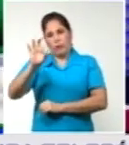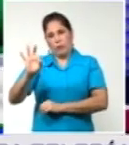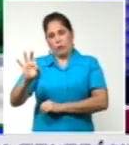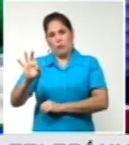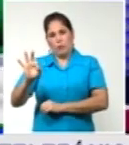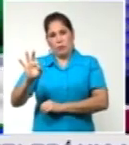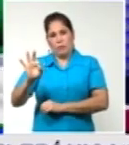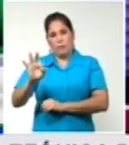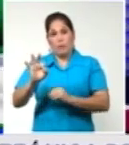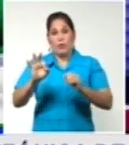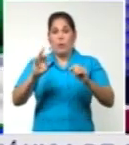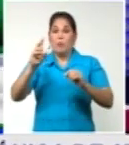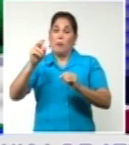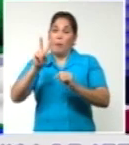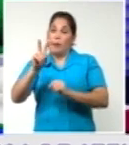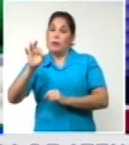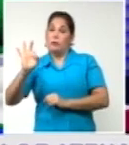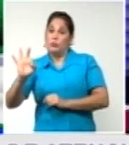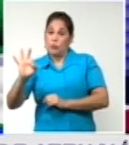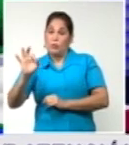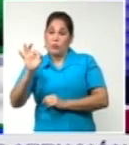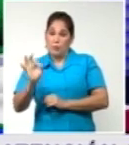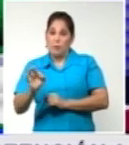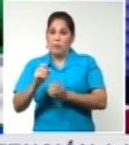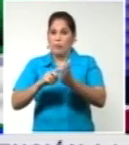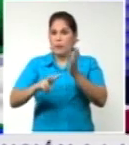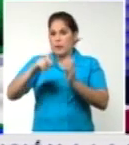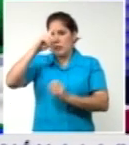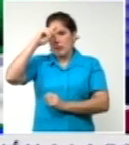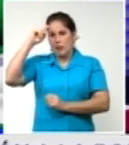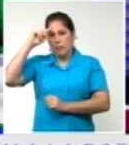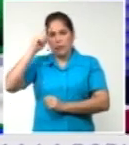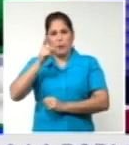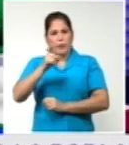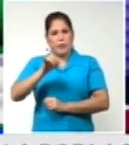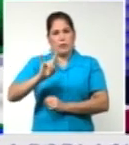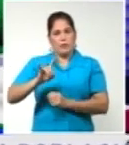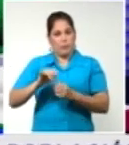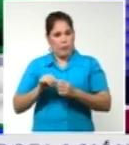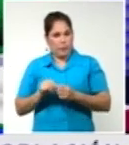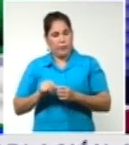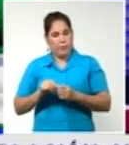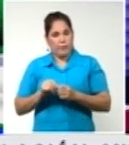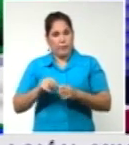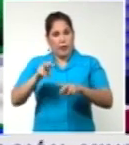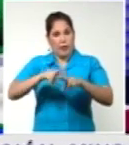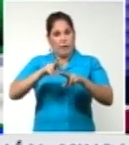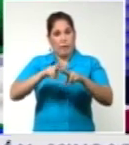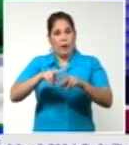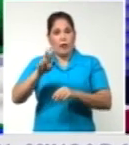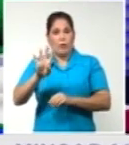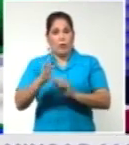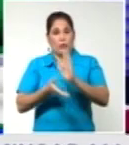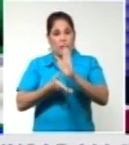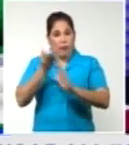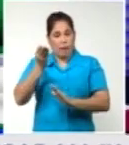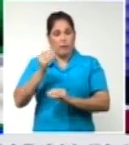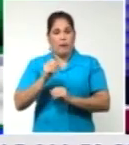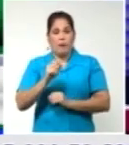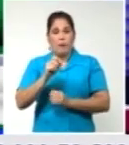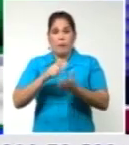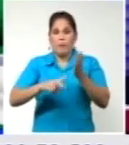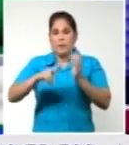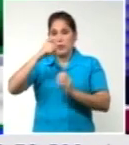virus. Today, 2 patients continue to be in a critical state, while 3 are reported as